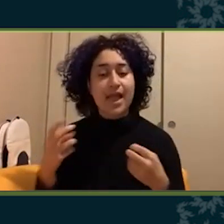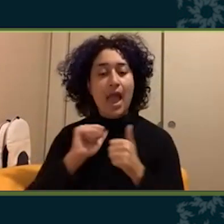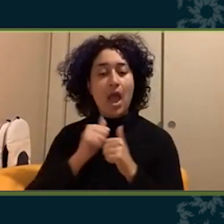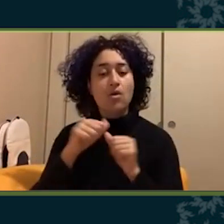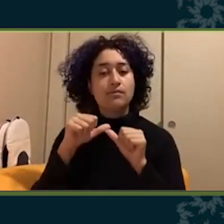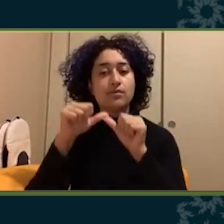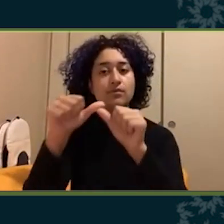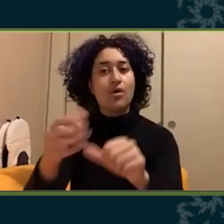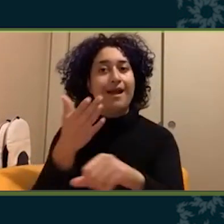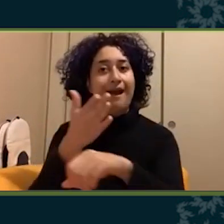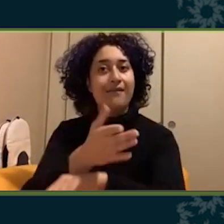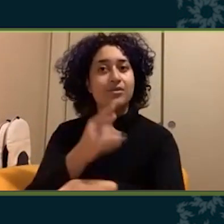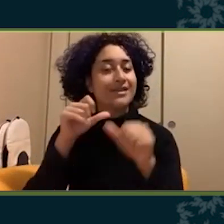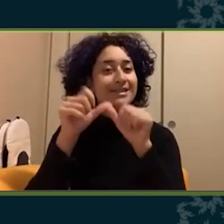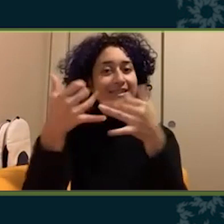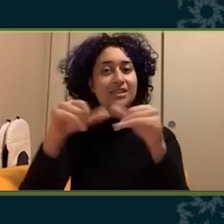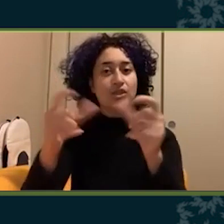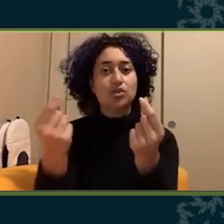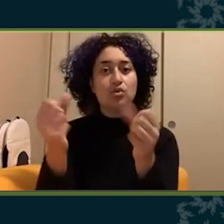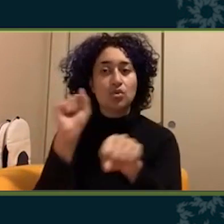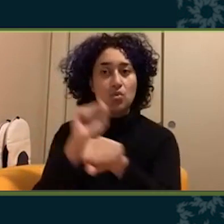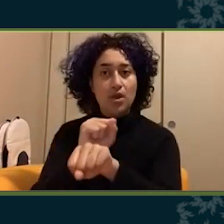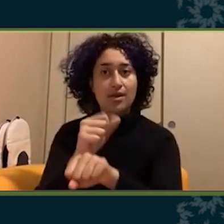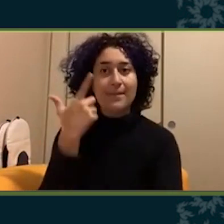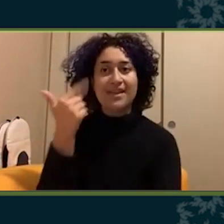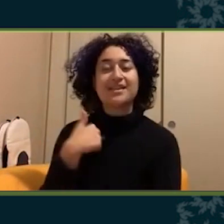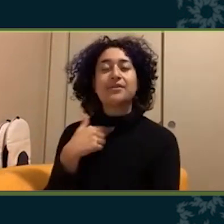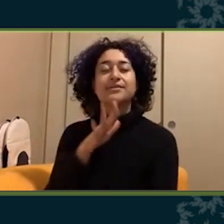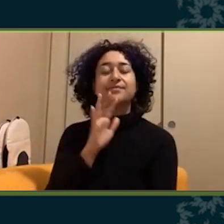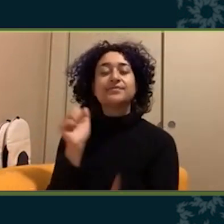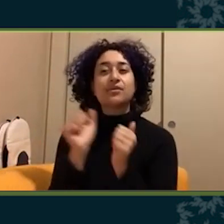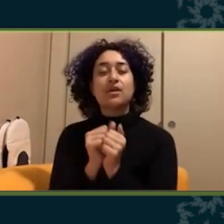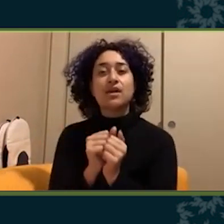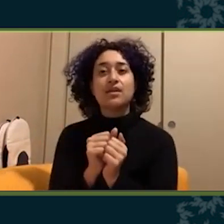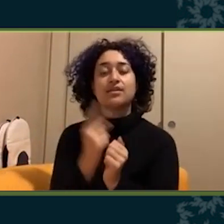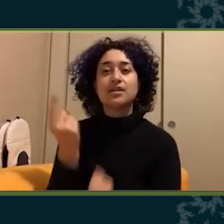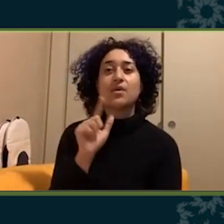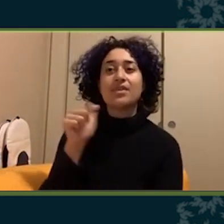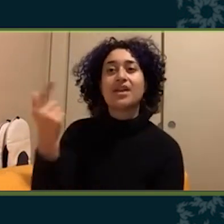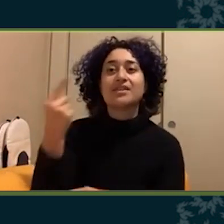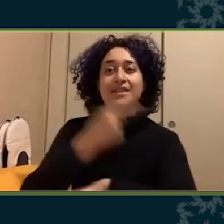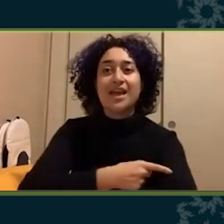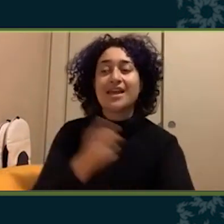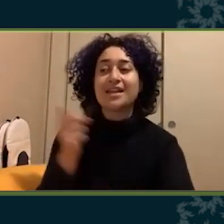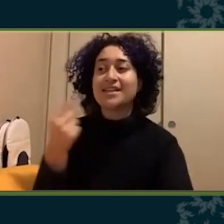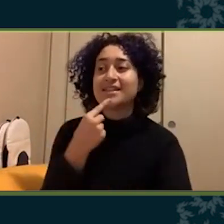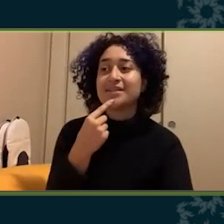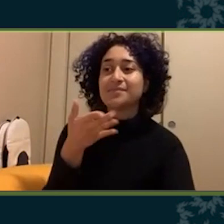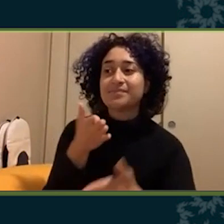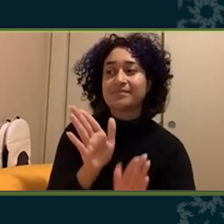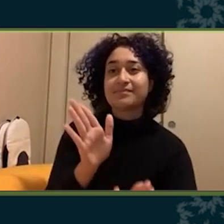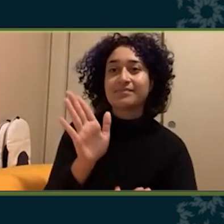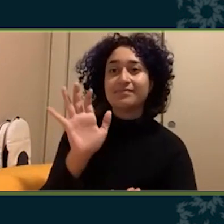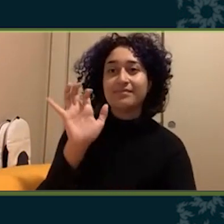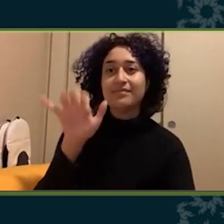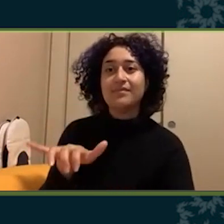and continue to do the work. Because I was speaking with a colleague the other day, and he put it a way that I think kind of